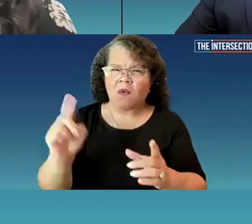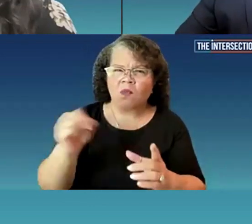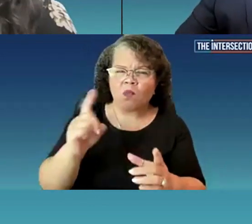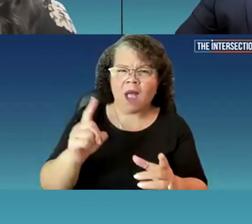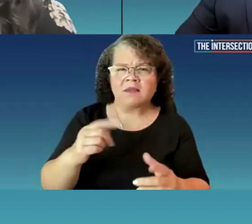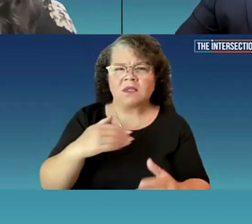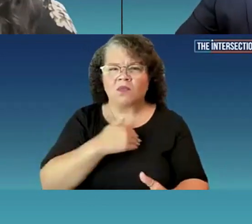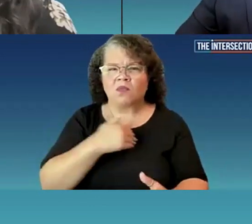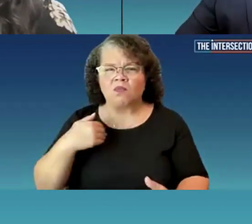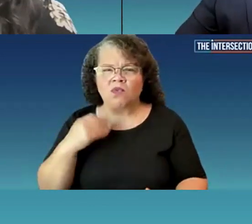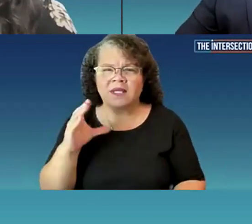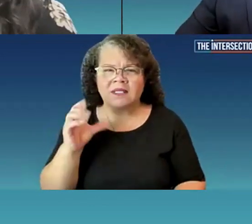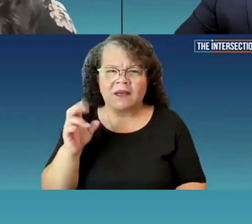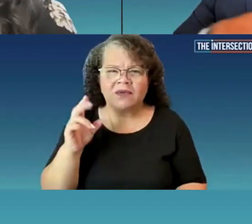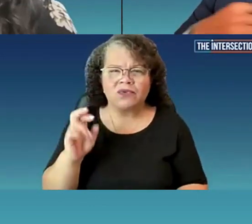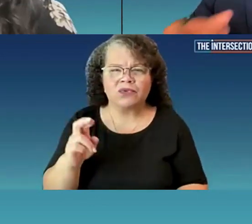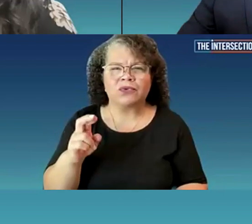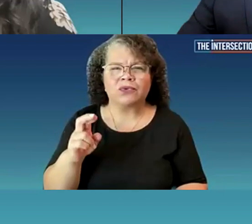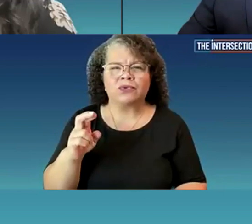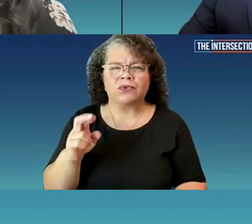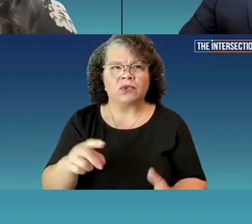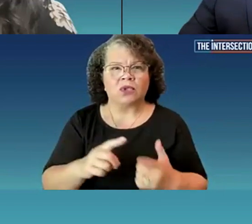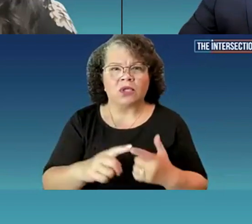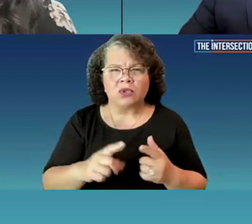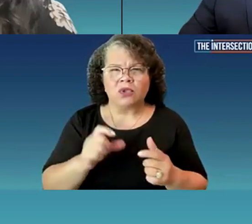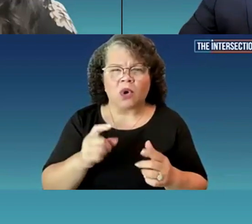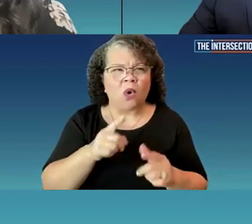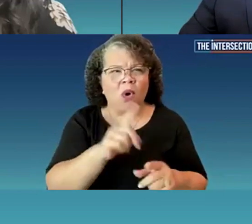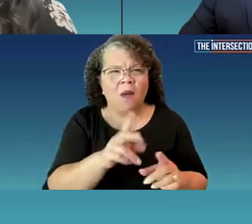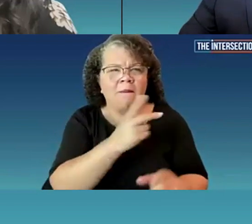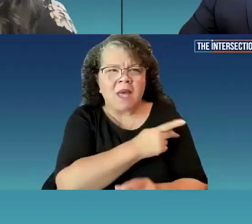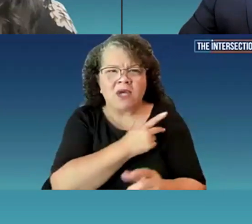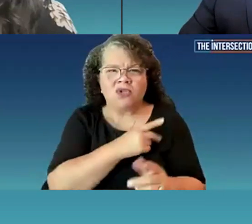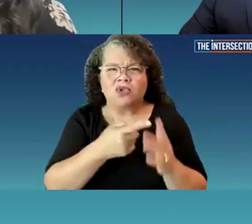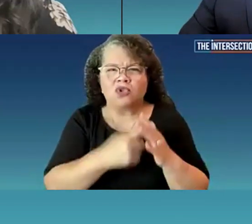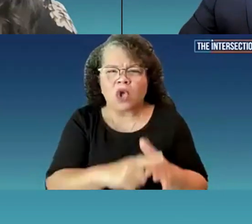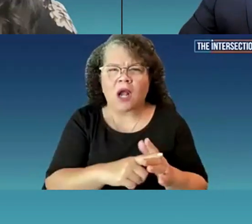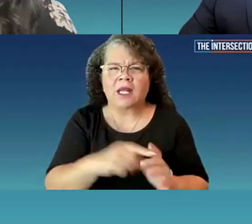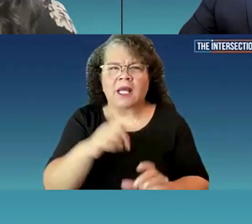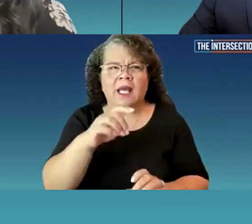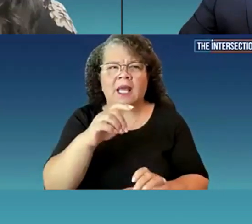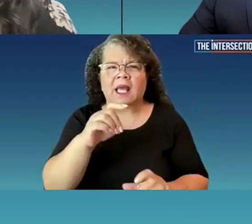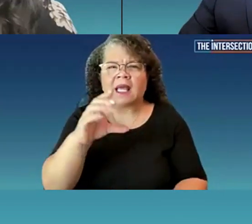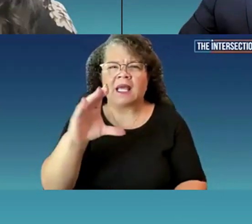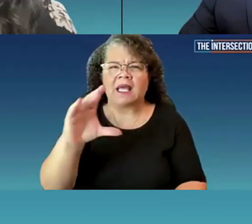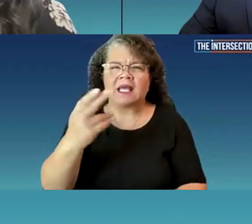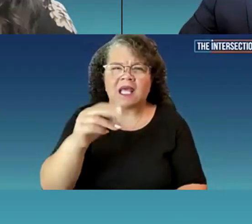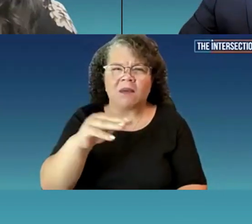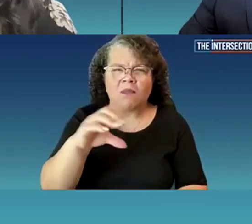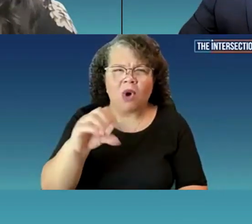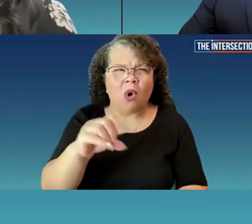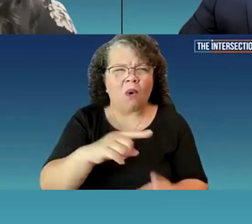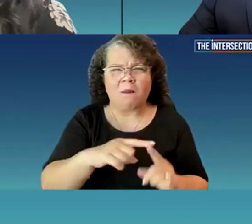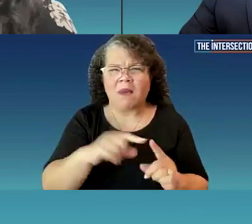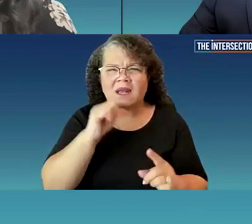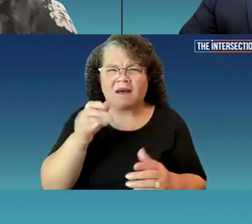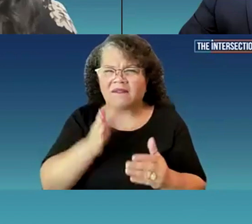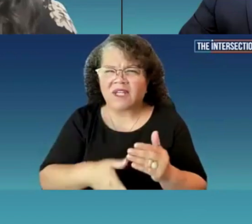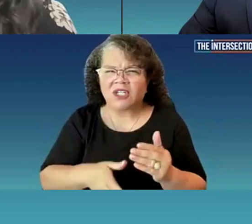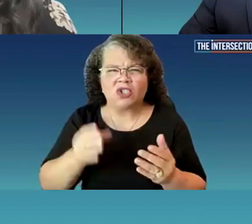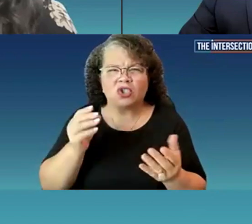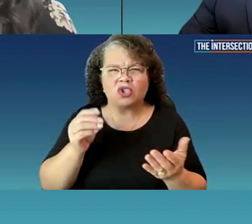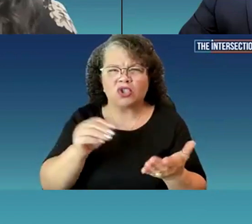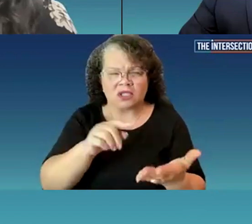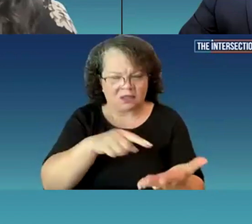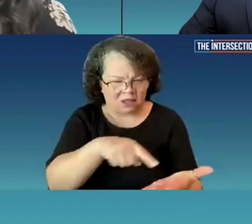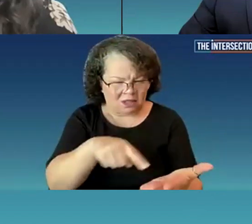the way, we see that patients started chemotherapy, but we don't see where patients finished chemotherapy. So there were a bunch